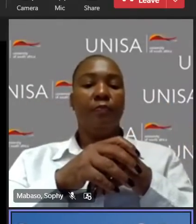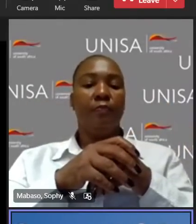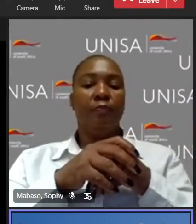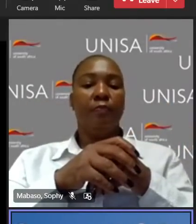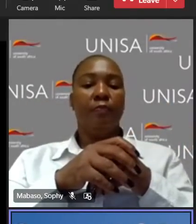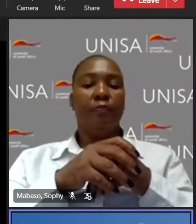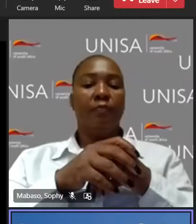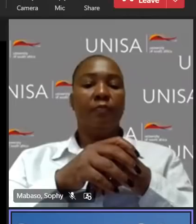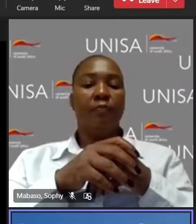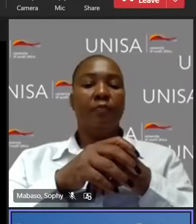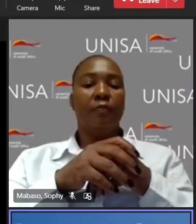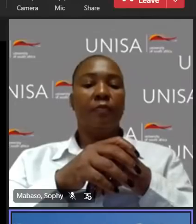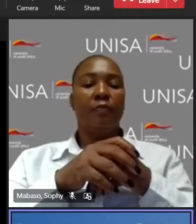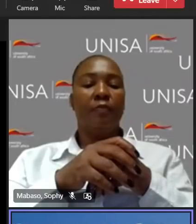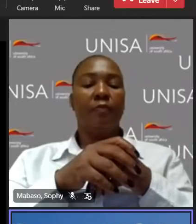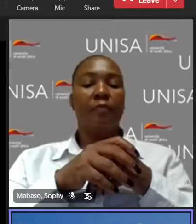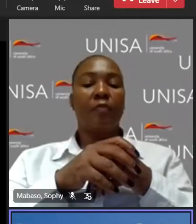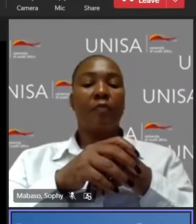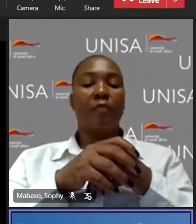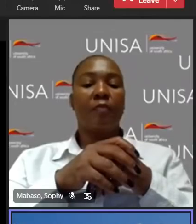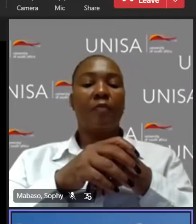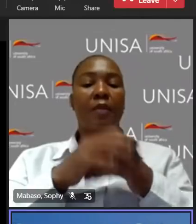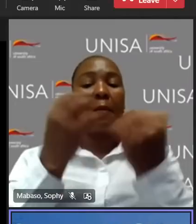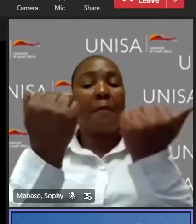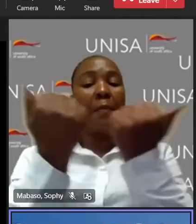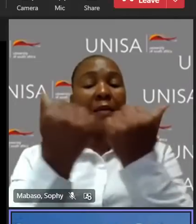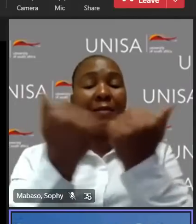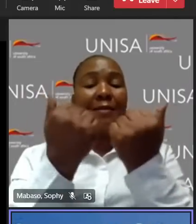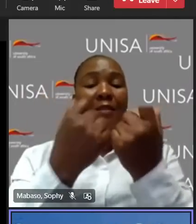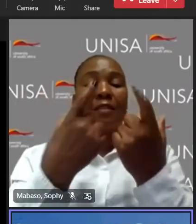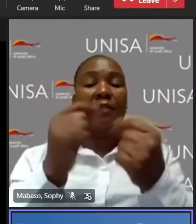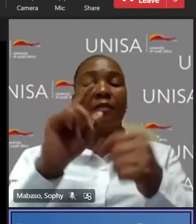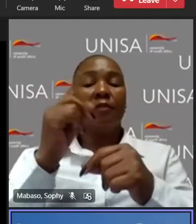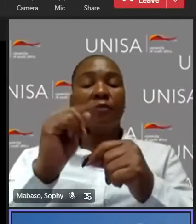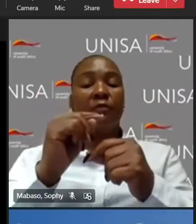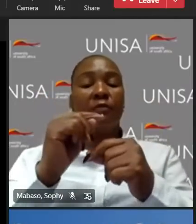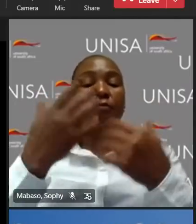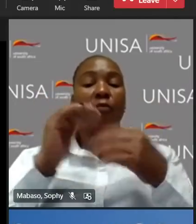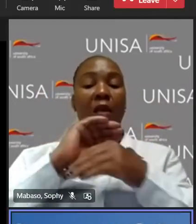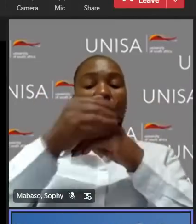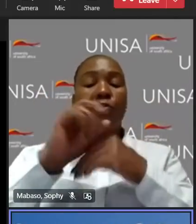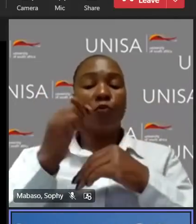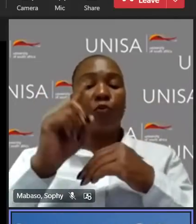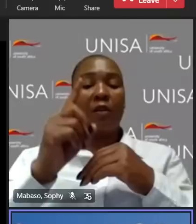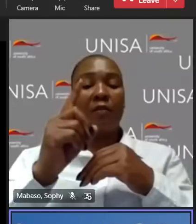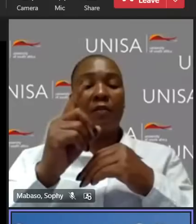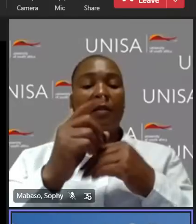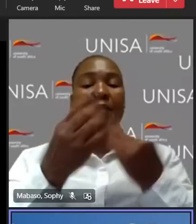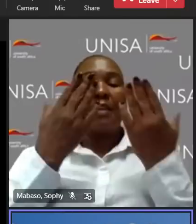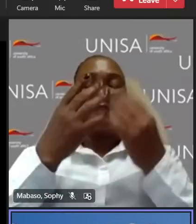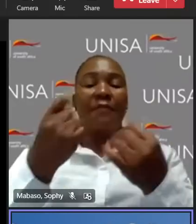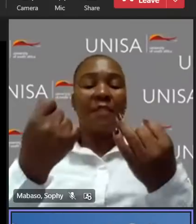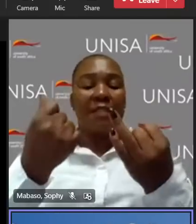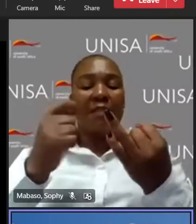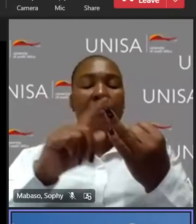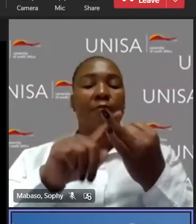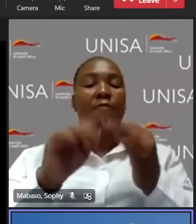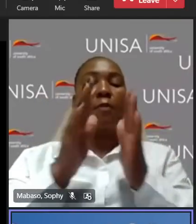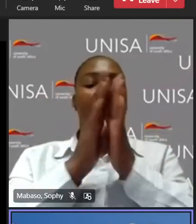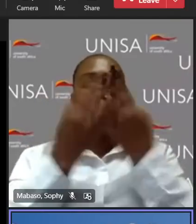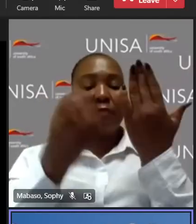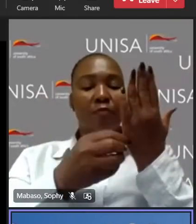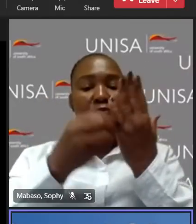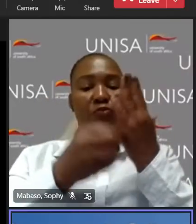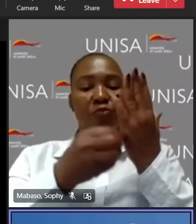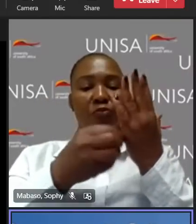And then what does the bursary cover? It covers tuition fees and the prescribed